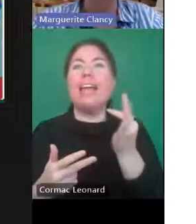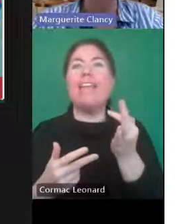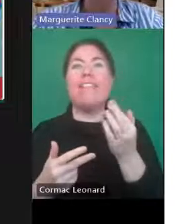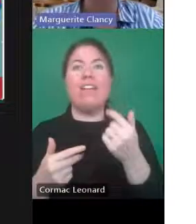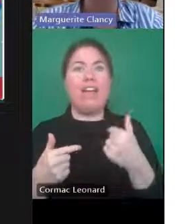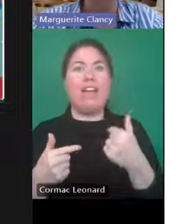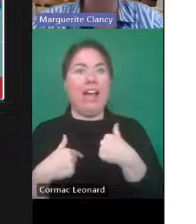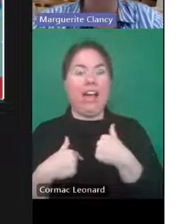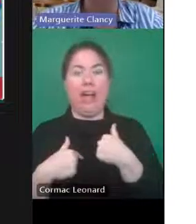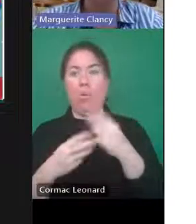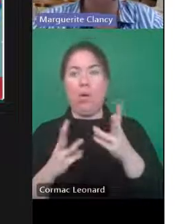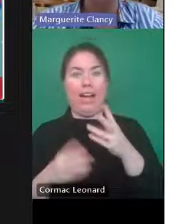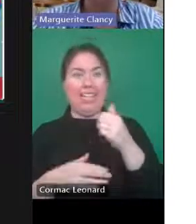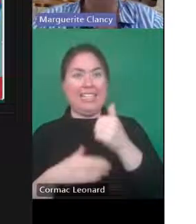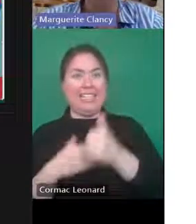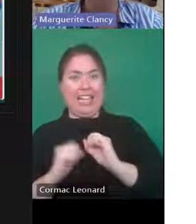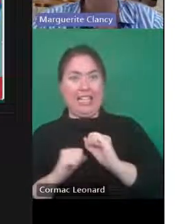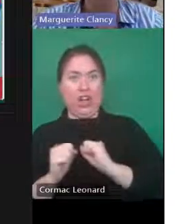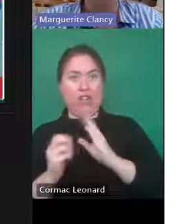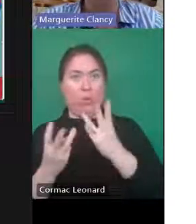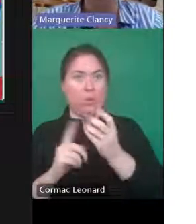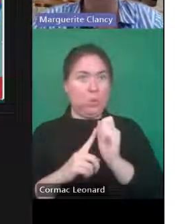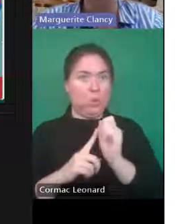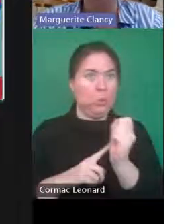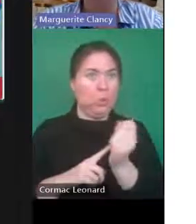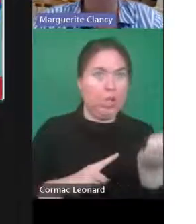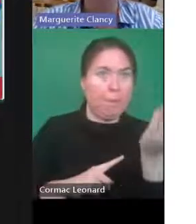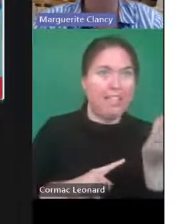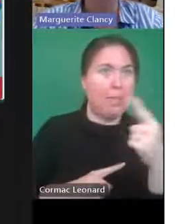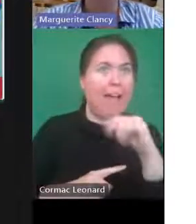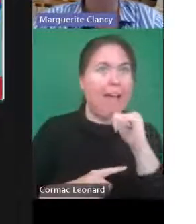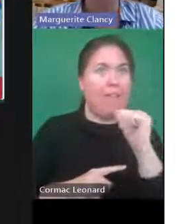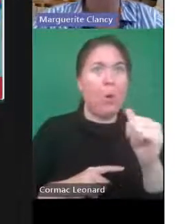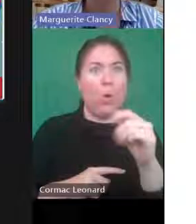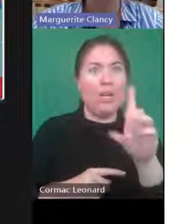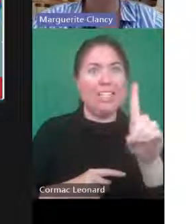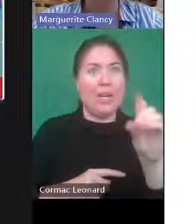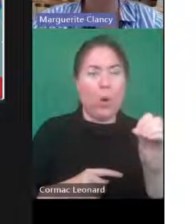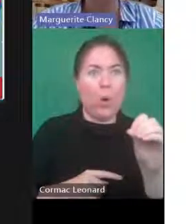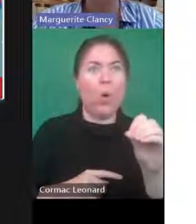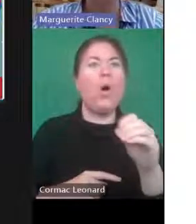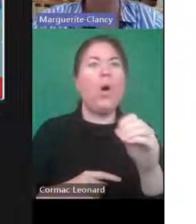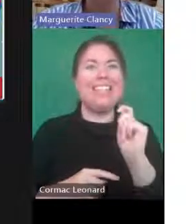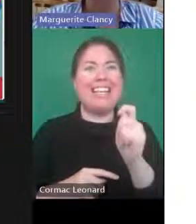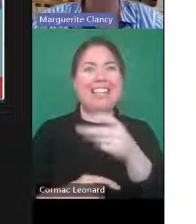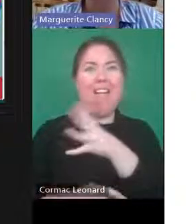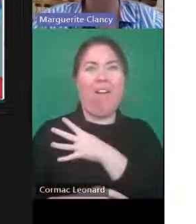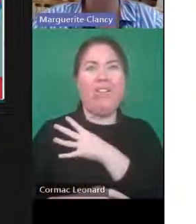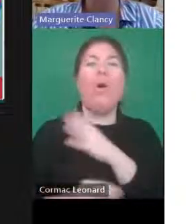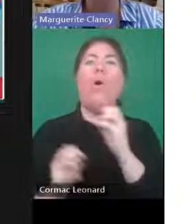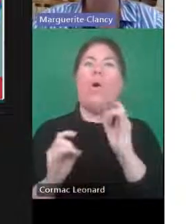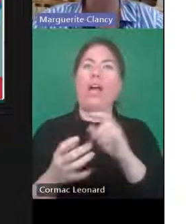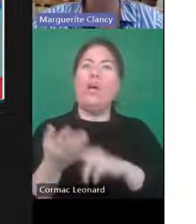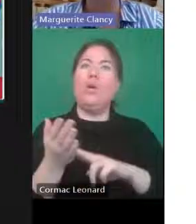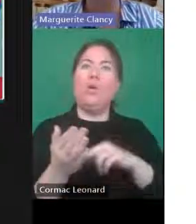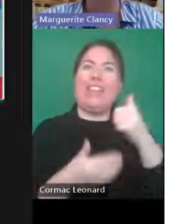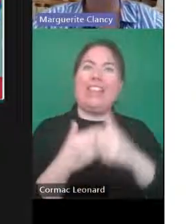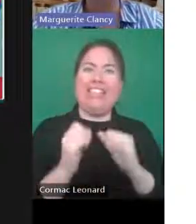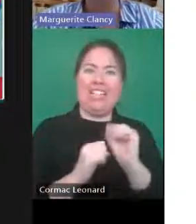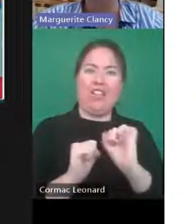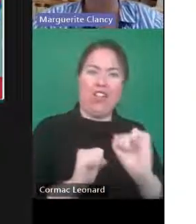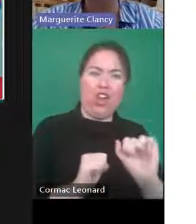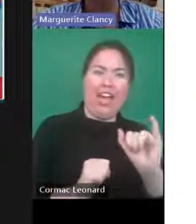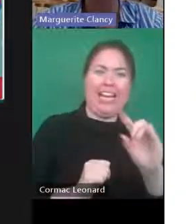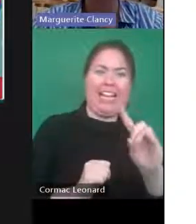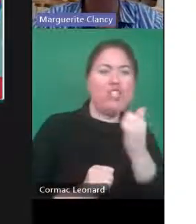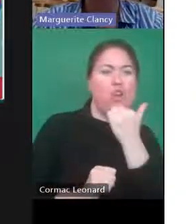day service and don't have a designated officer and are submitting through this route, that you would use the day service ID, all of these to help in